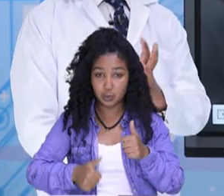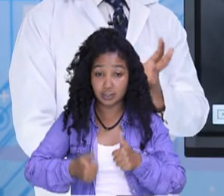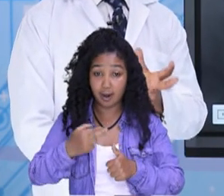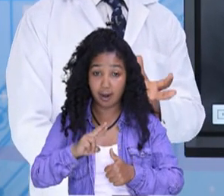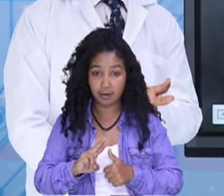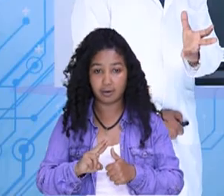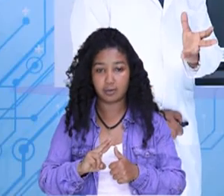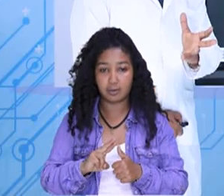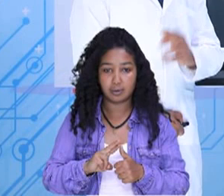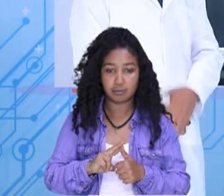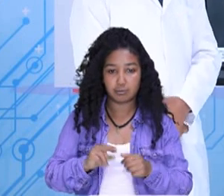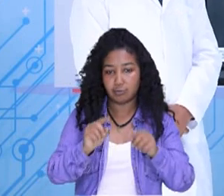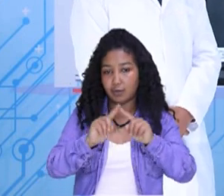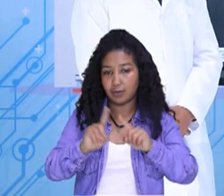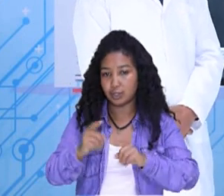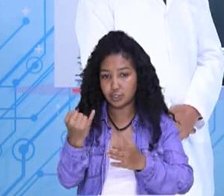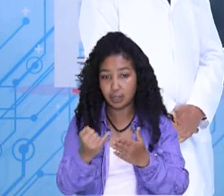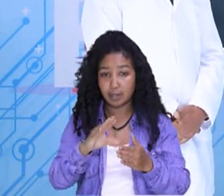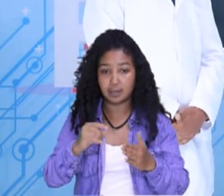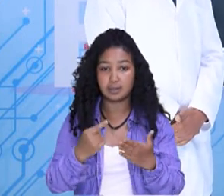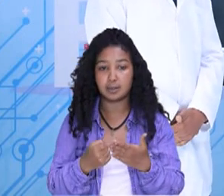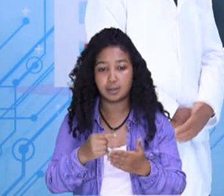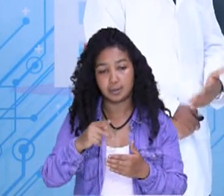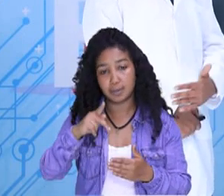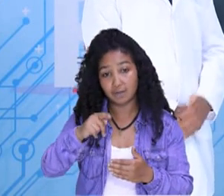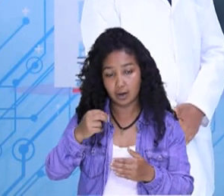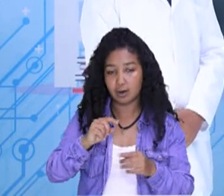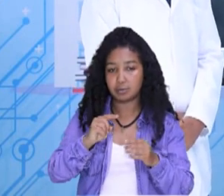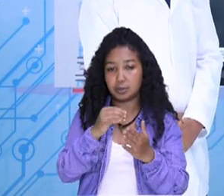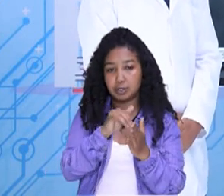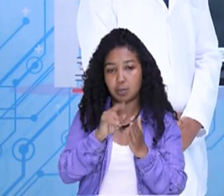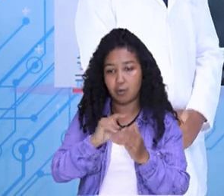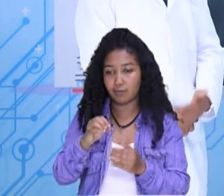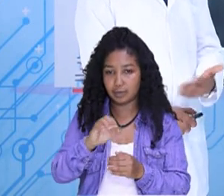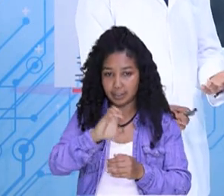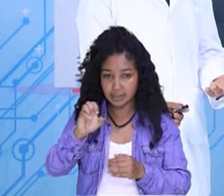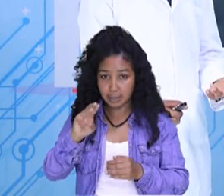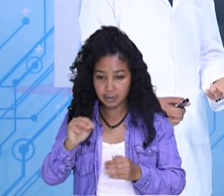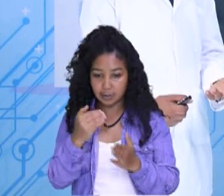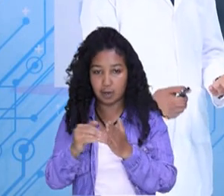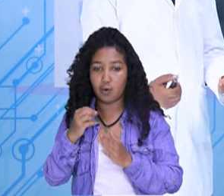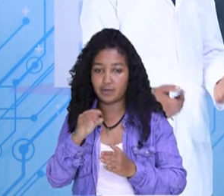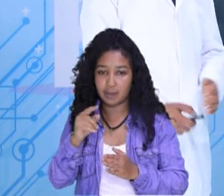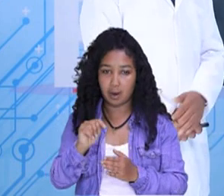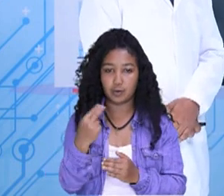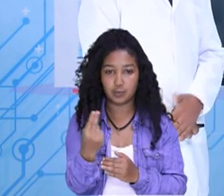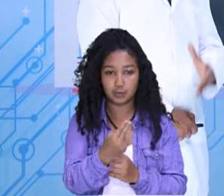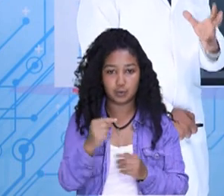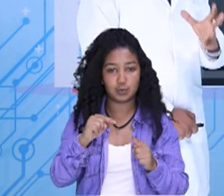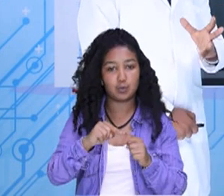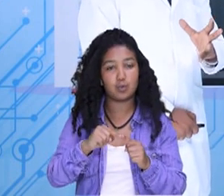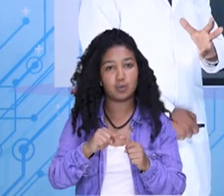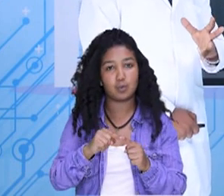are globular in shape. And peripheral proteins, some of them are enzymes, and some of them are used